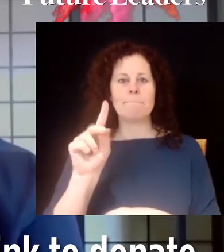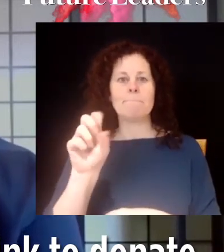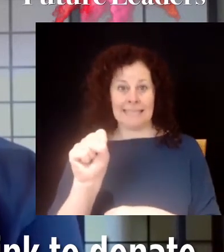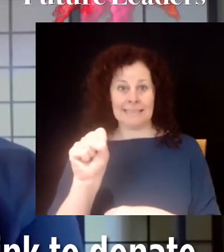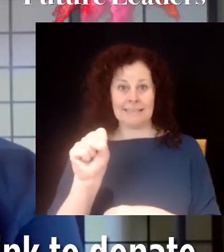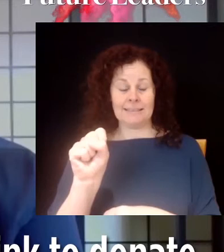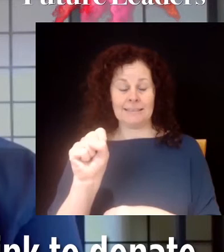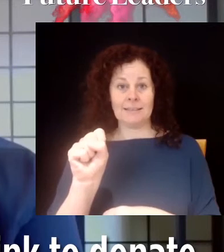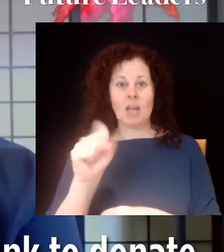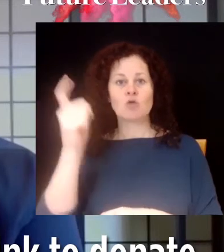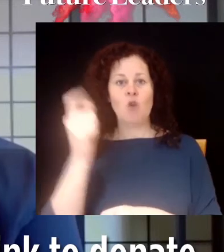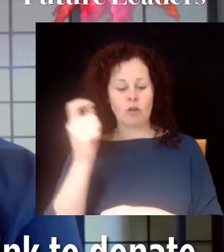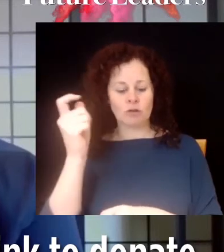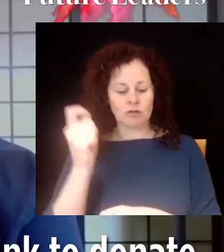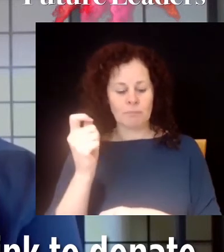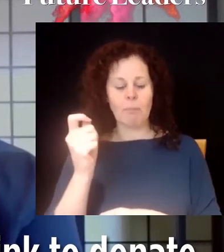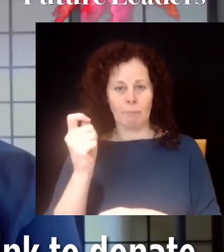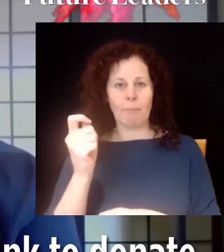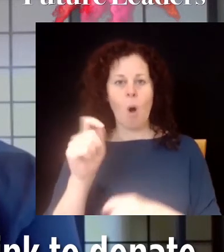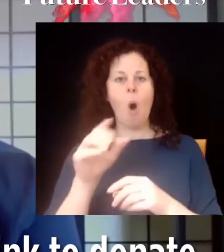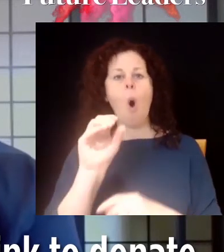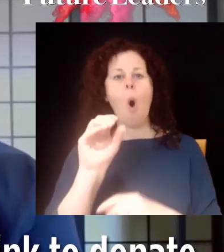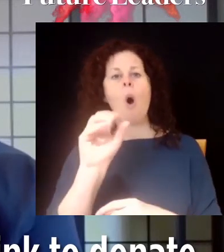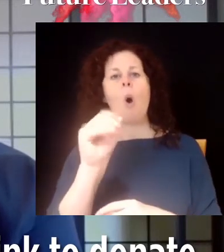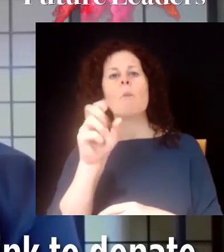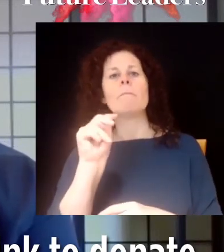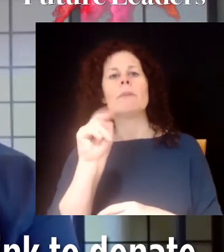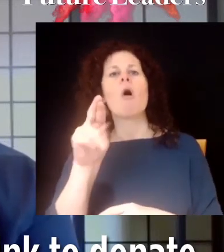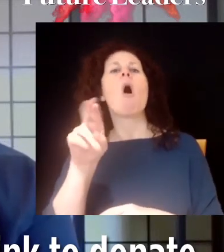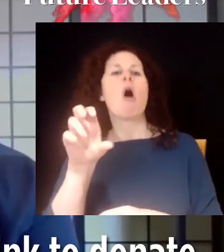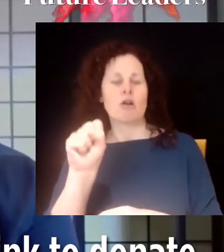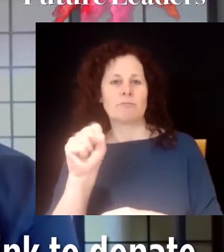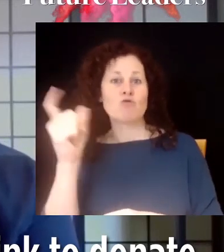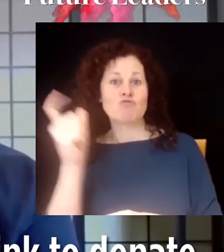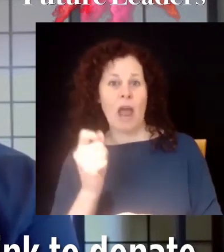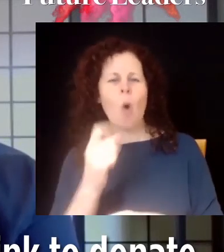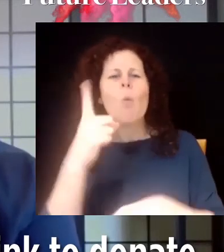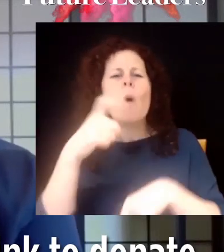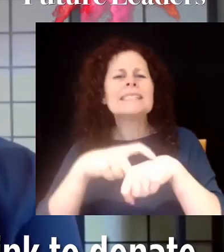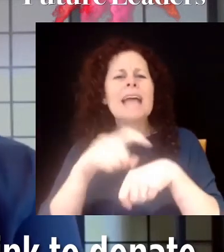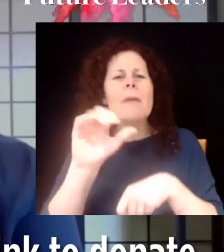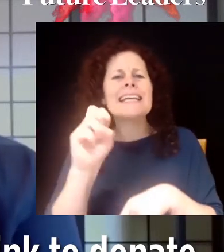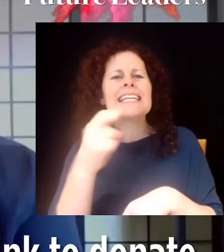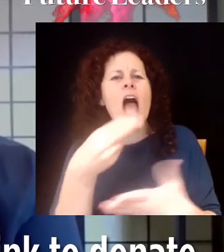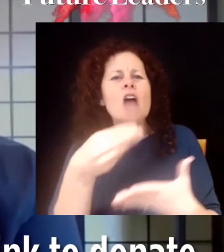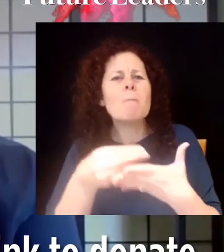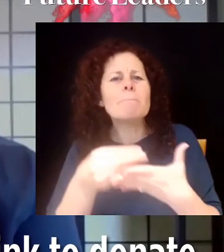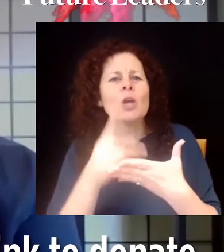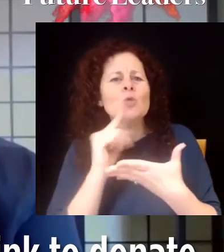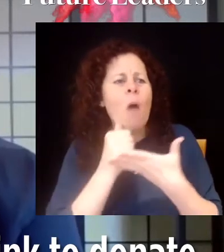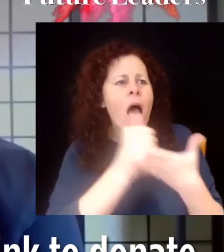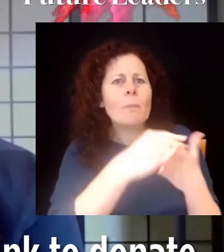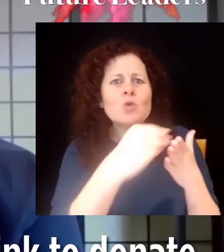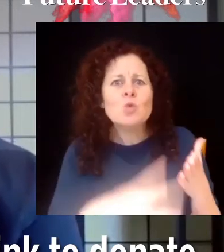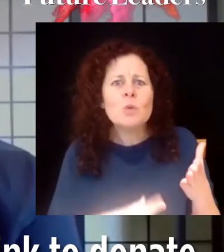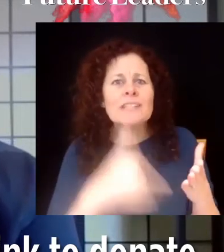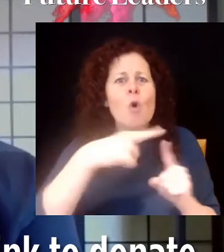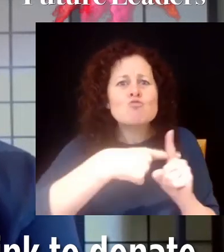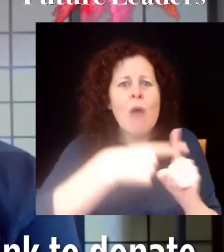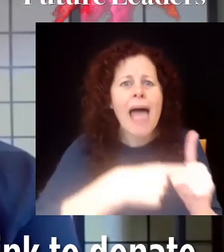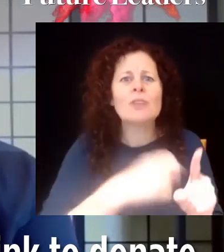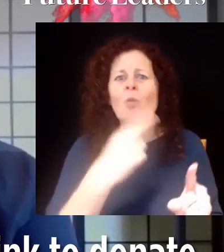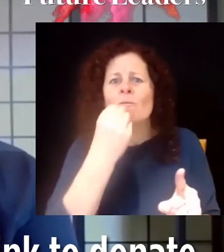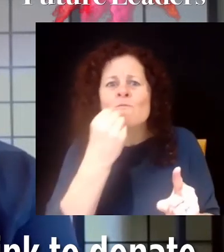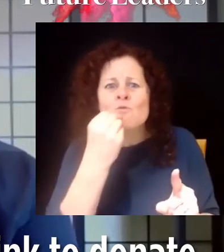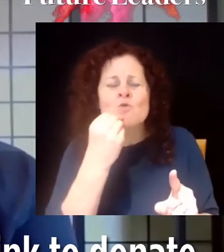alone. It's important to our mental and emotional health. With this in mind, GSBA Scholarship Fund staff have been reaching out to scholars